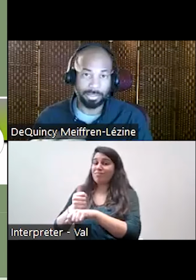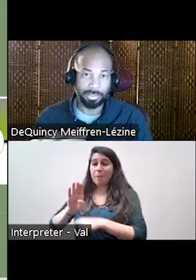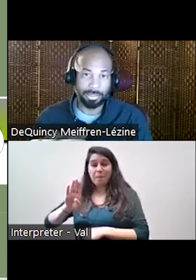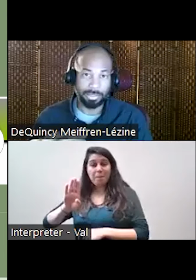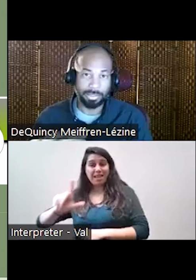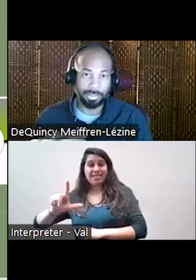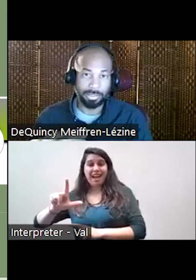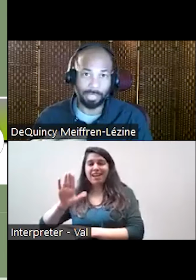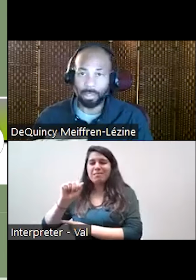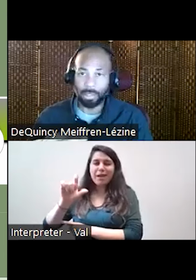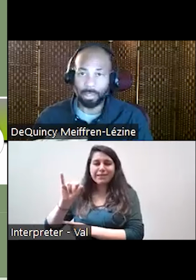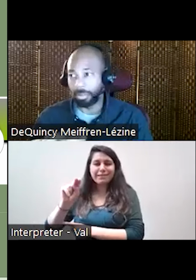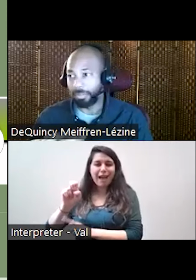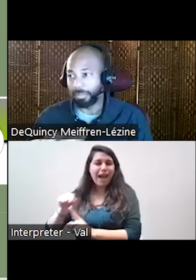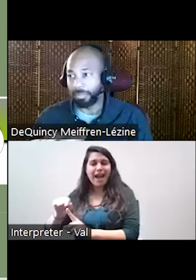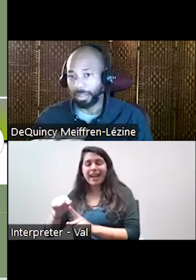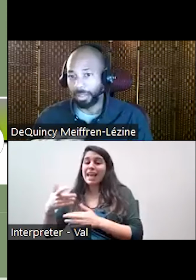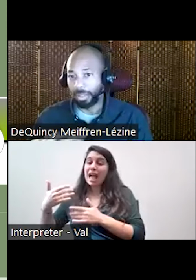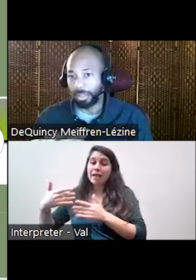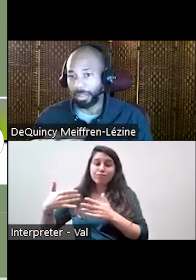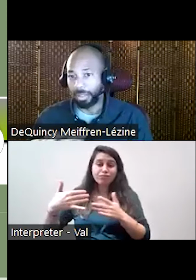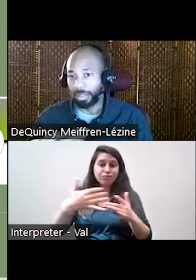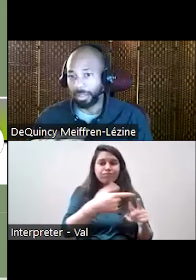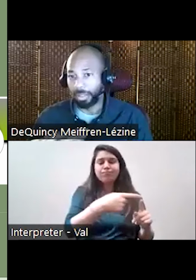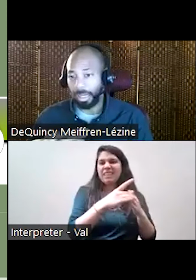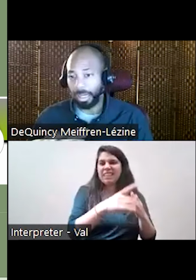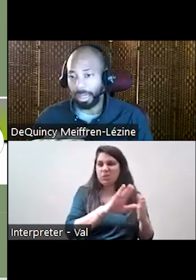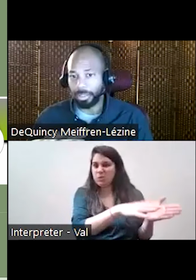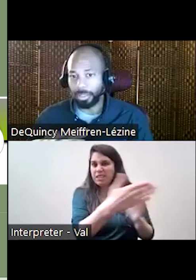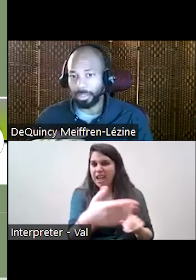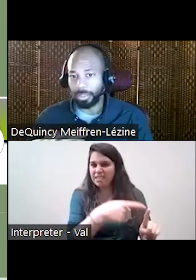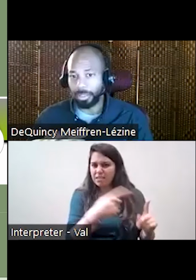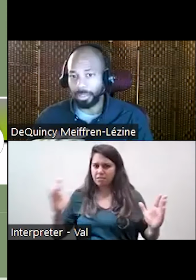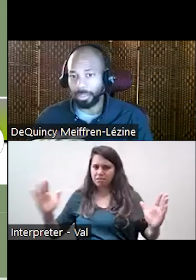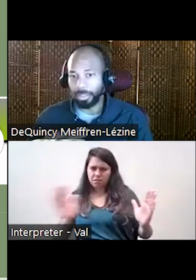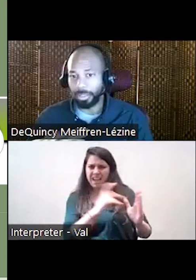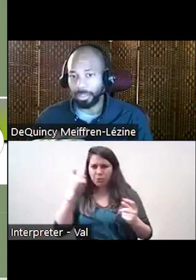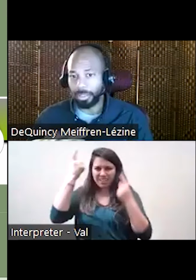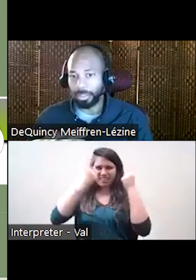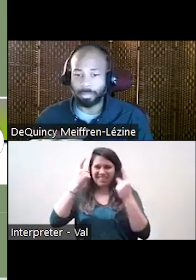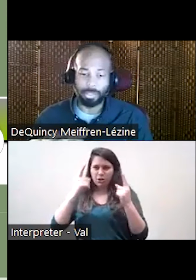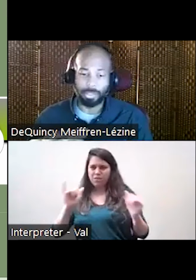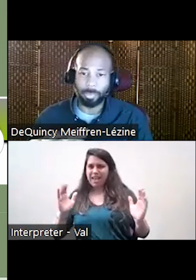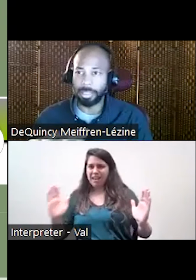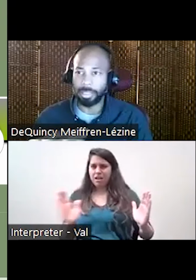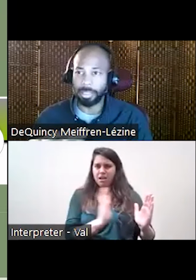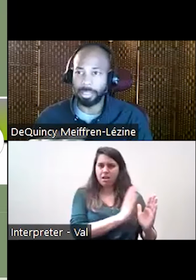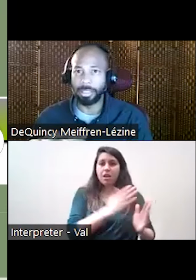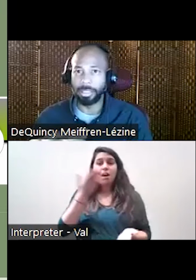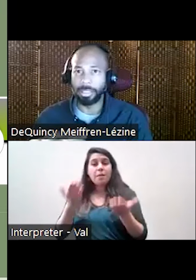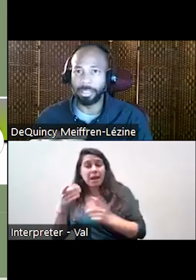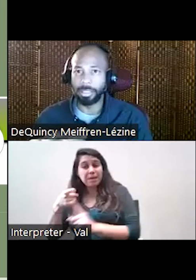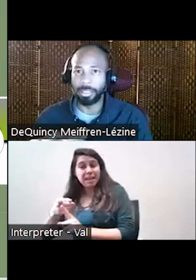baseline or a stasis level all the way to when they have died? And considering that they might start off with this